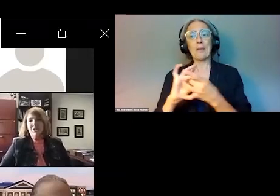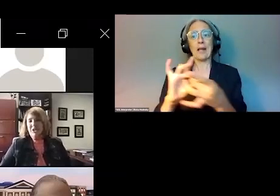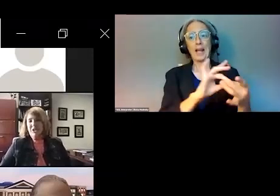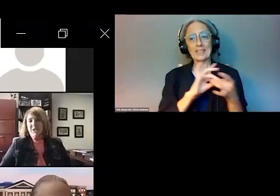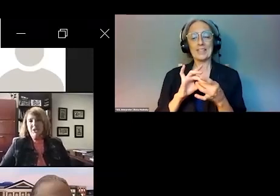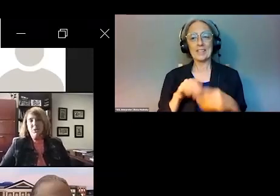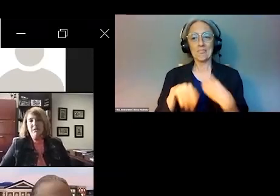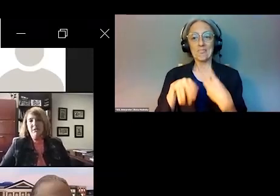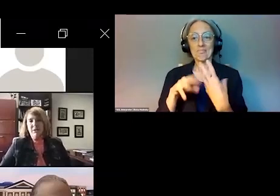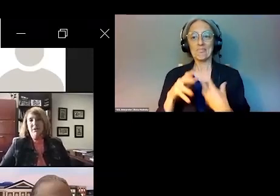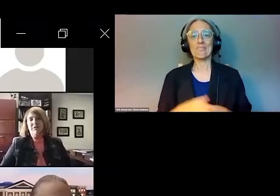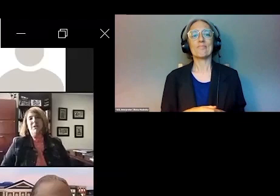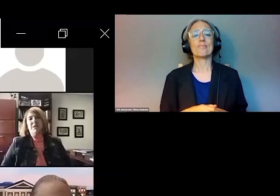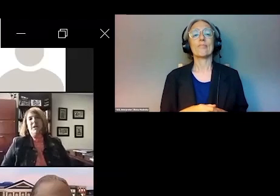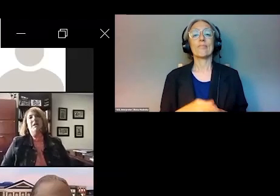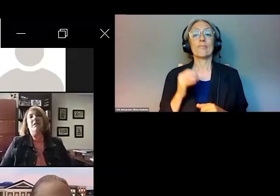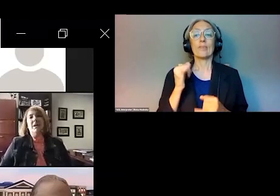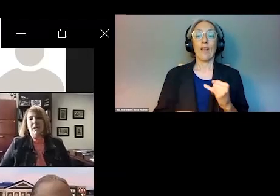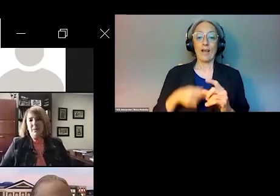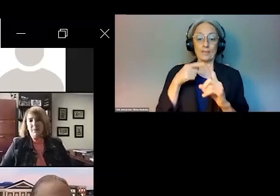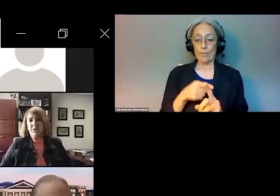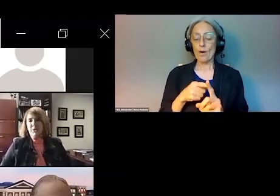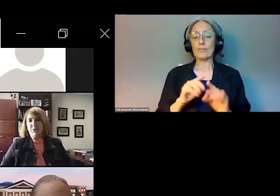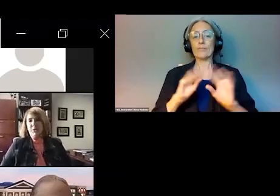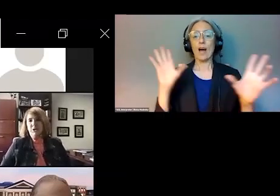So in conclusion, I think it's quite clear from the data